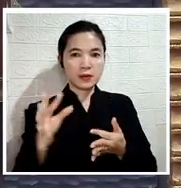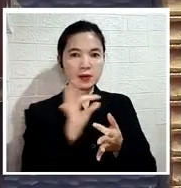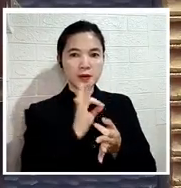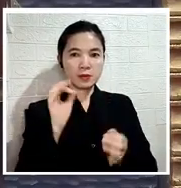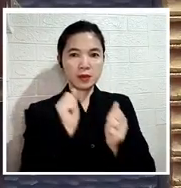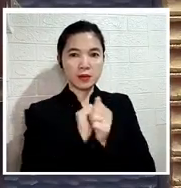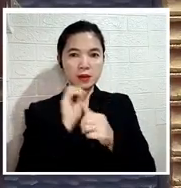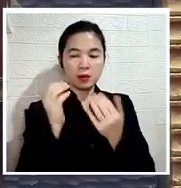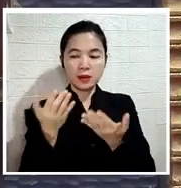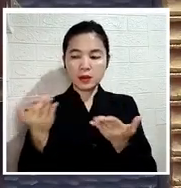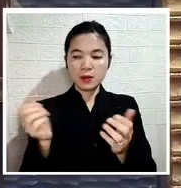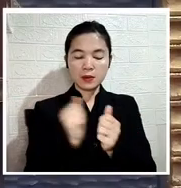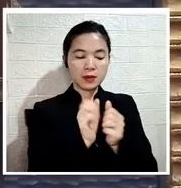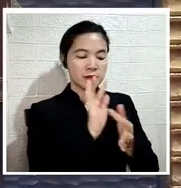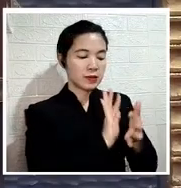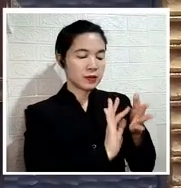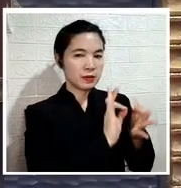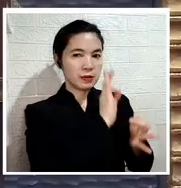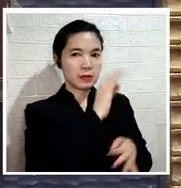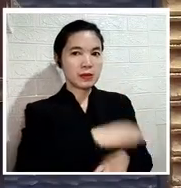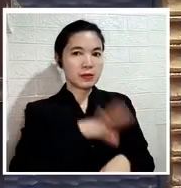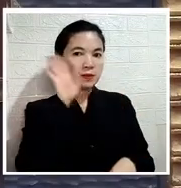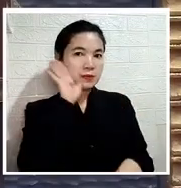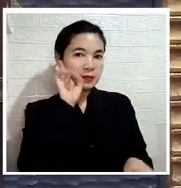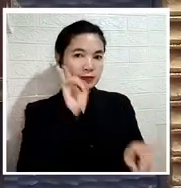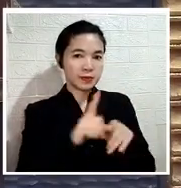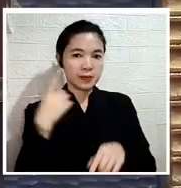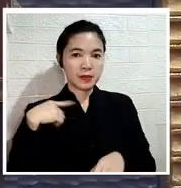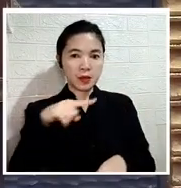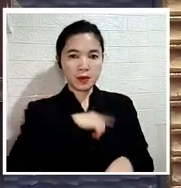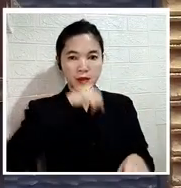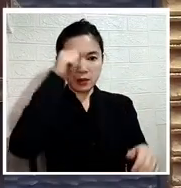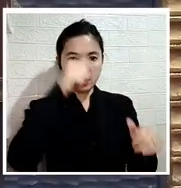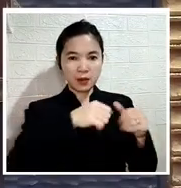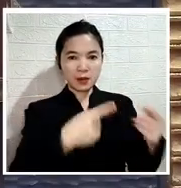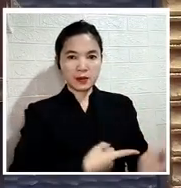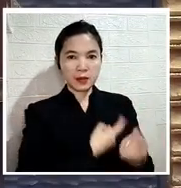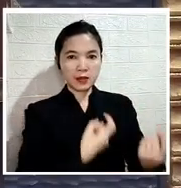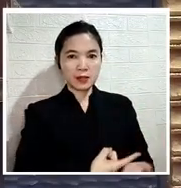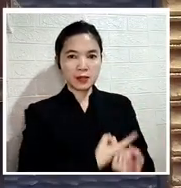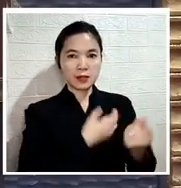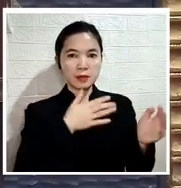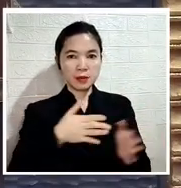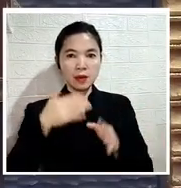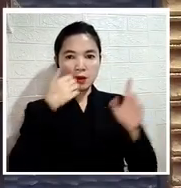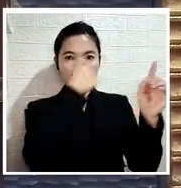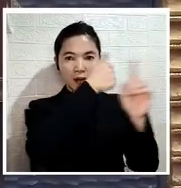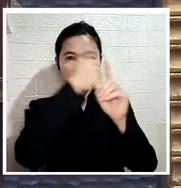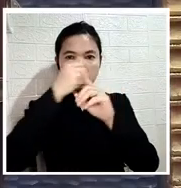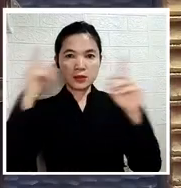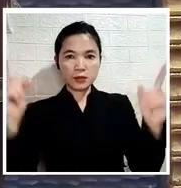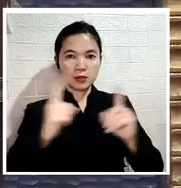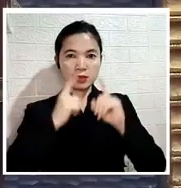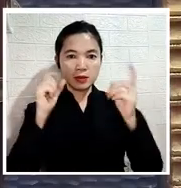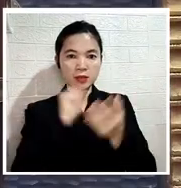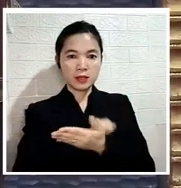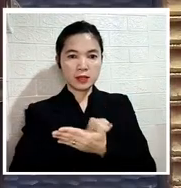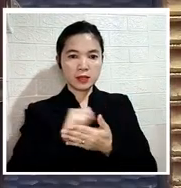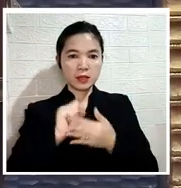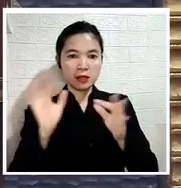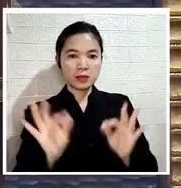with your spirit. Brethren, let us acknowledge our sins, and so prepare ourselves to celebrate the sacred